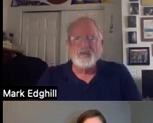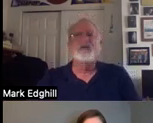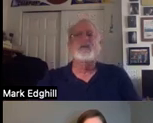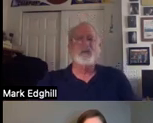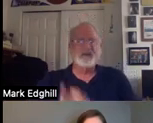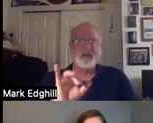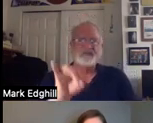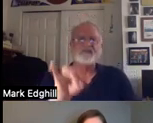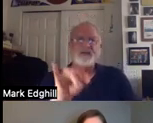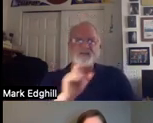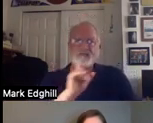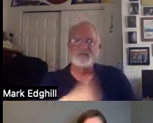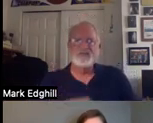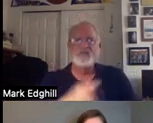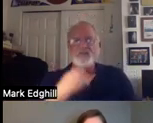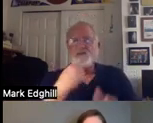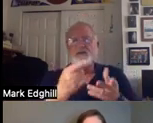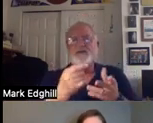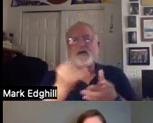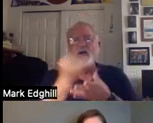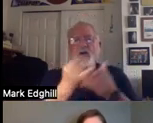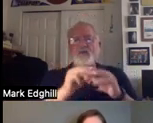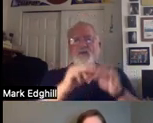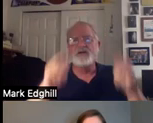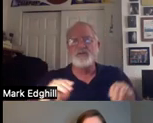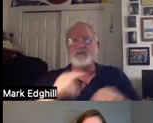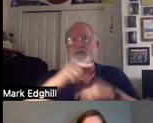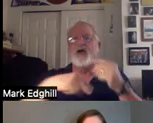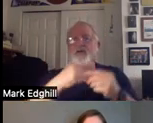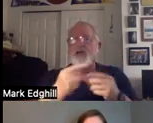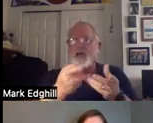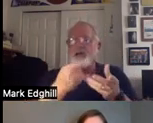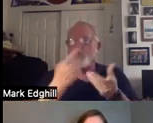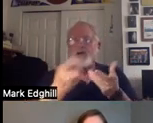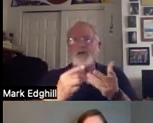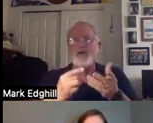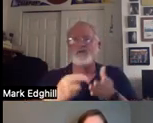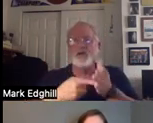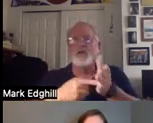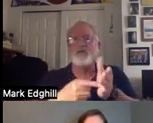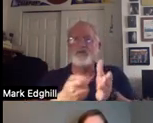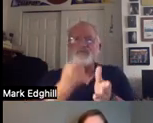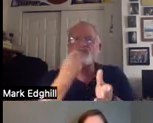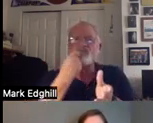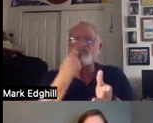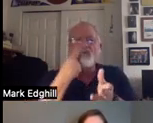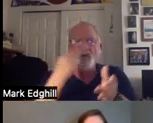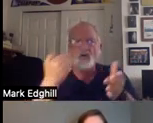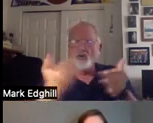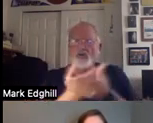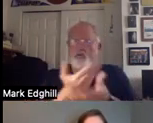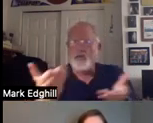More contemporary, yes, that's true. That's what. Yes, that's true, yeah. That's what this art museum is about.